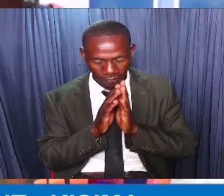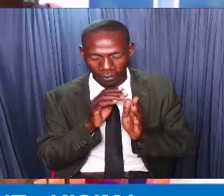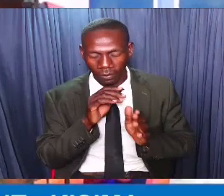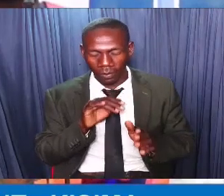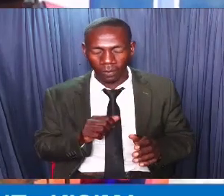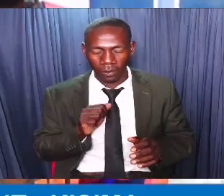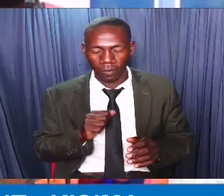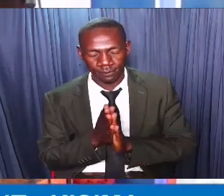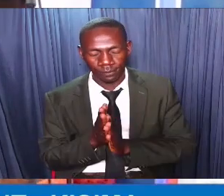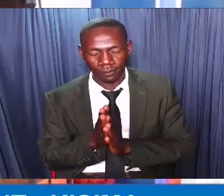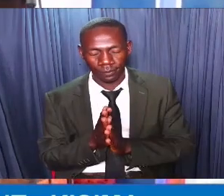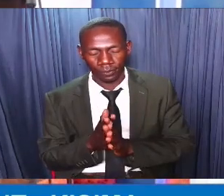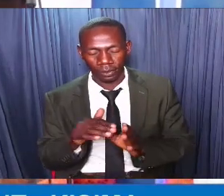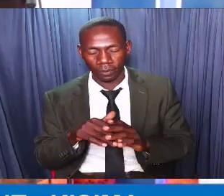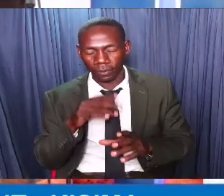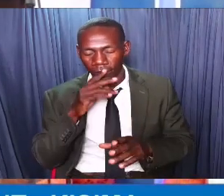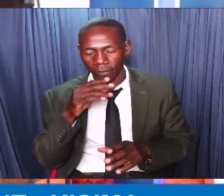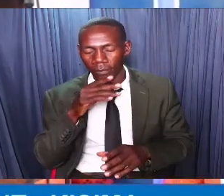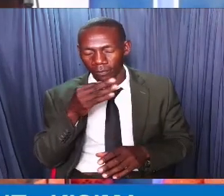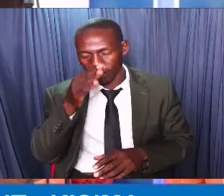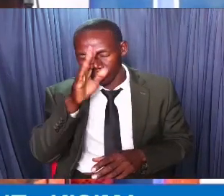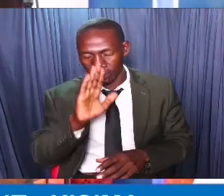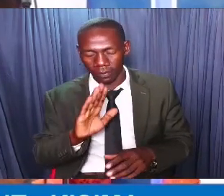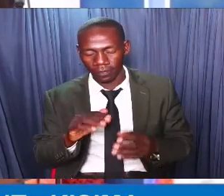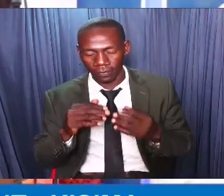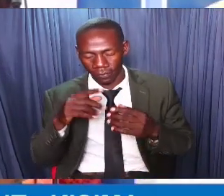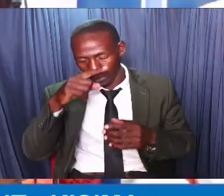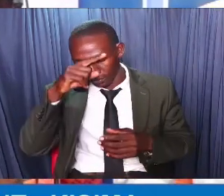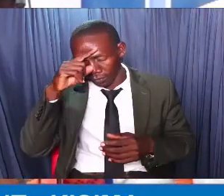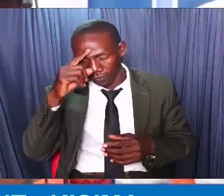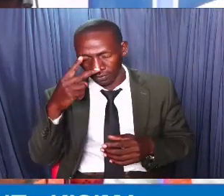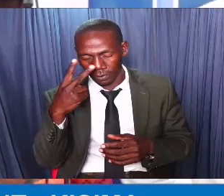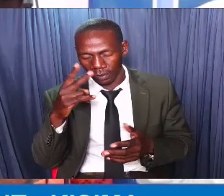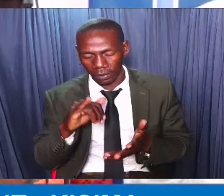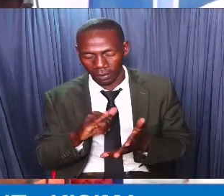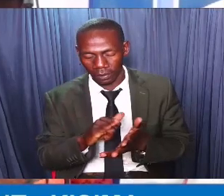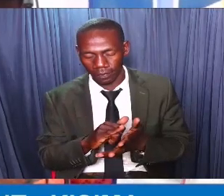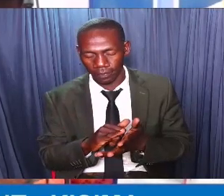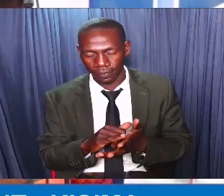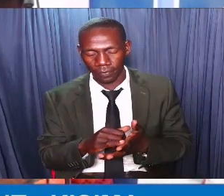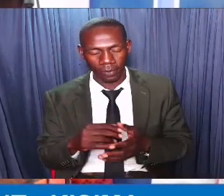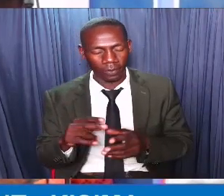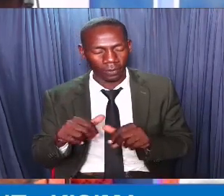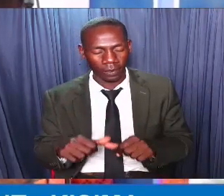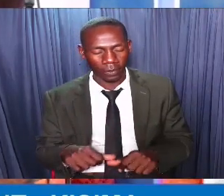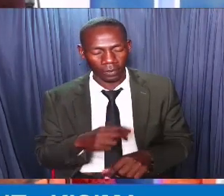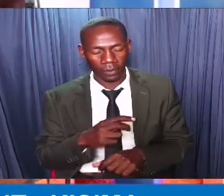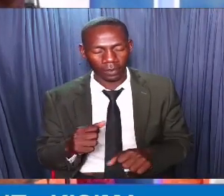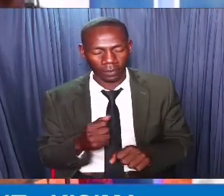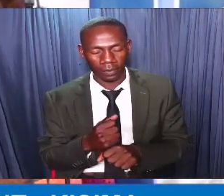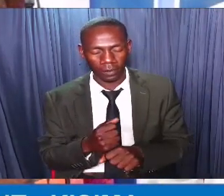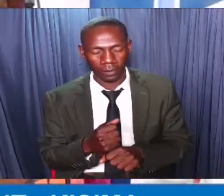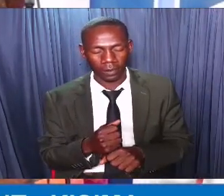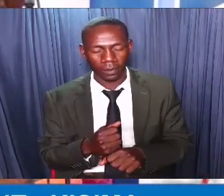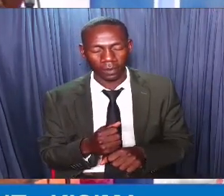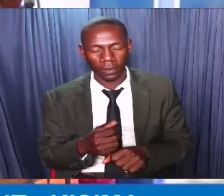umoja atufungie ibada kwa mama. Kile cha mtumishi wako. Bwana ni kwa sababu baba umetuona ya kwamba tumekaa siku nyingi. Bwana